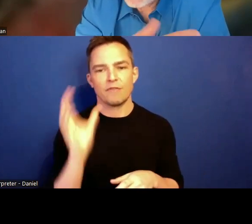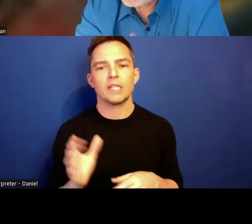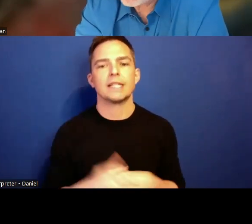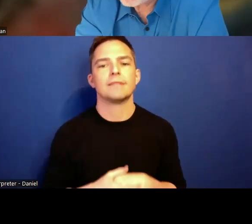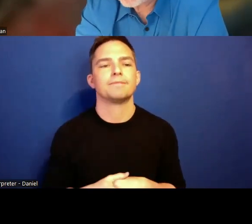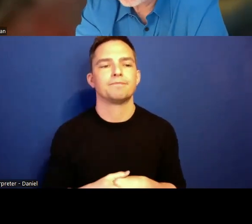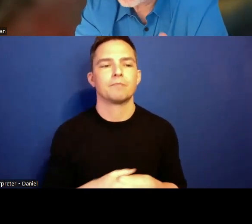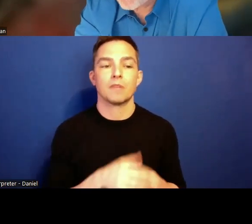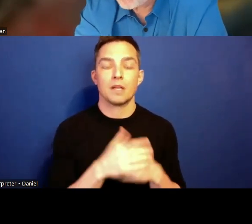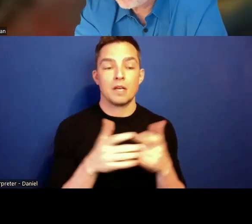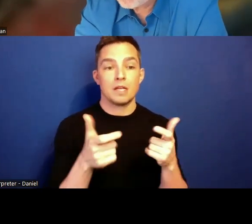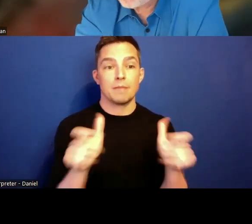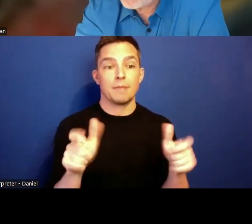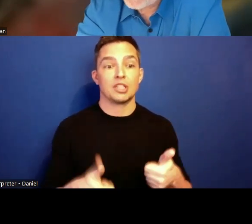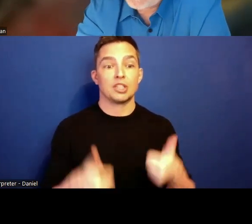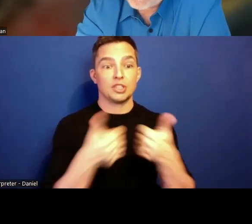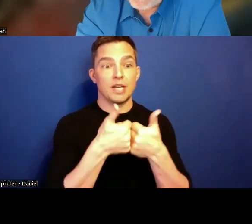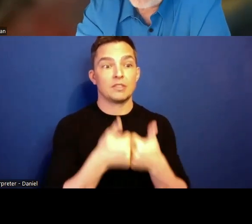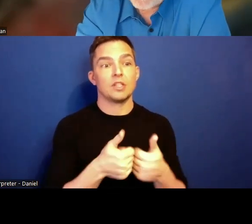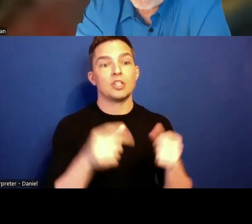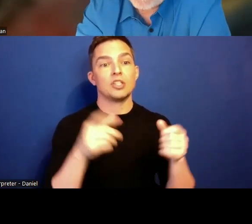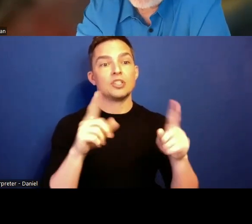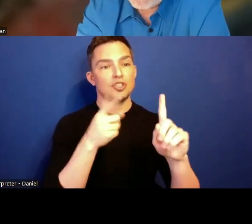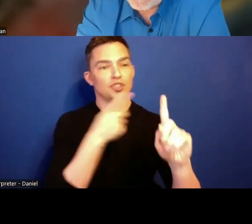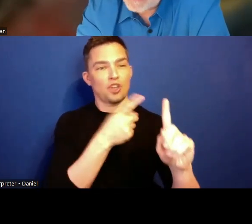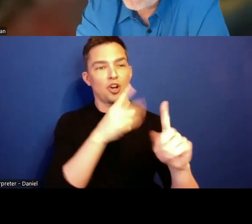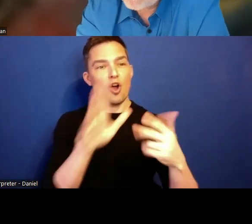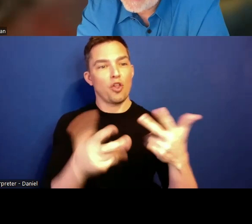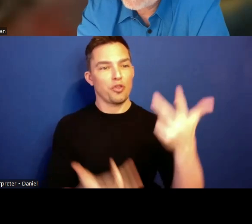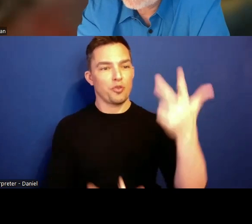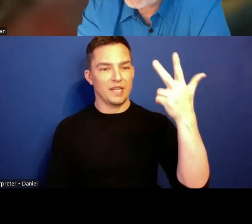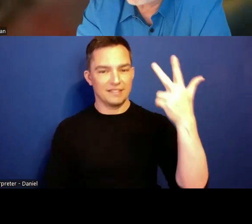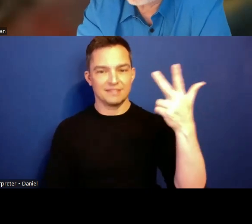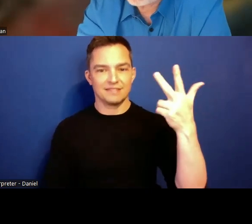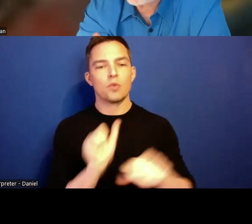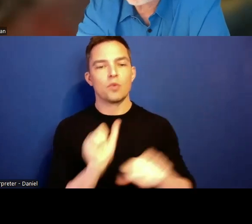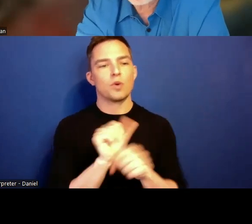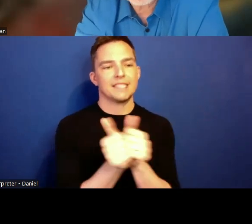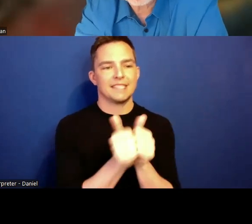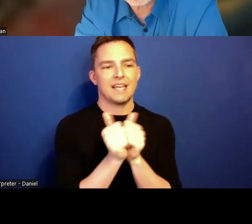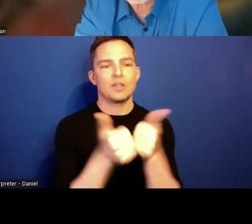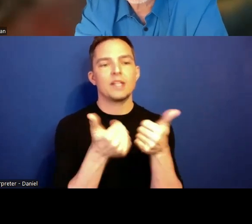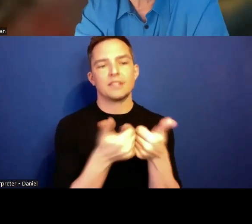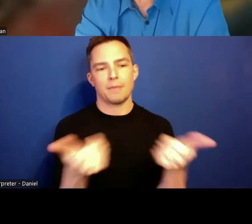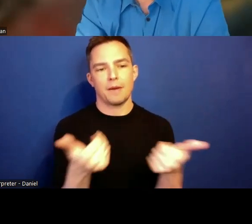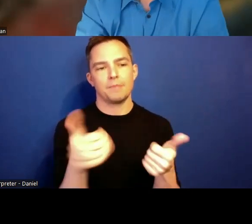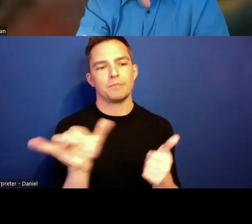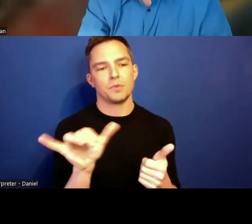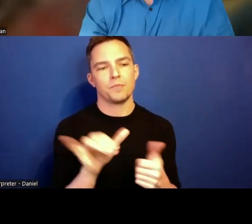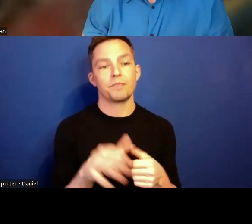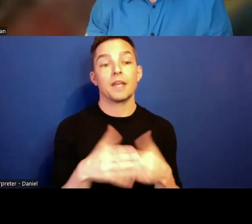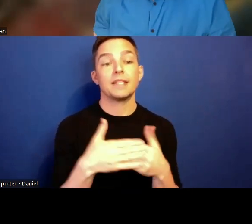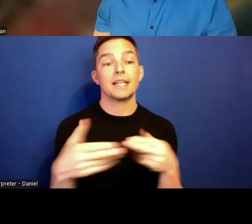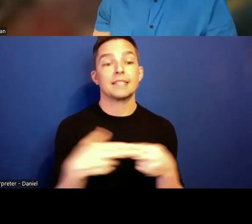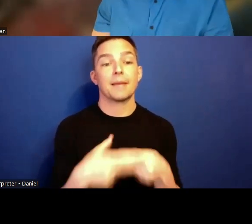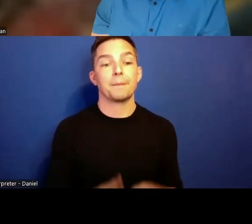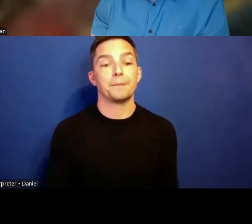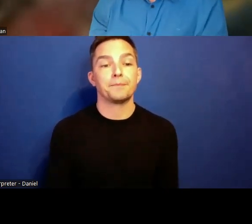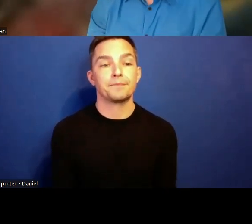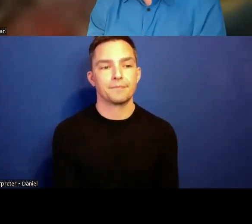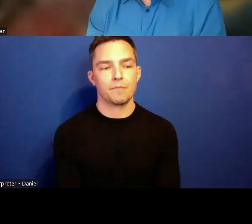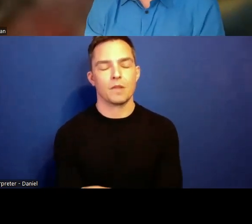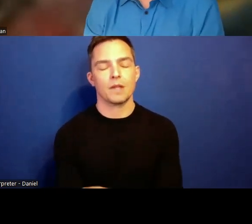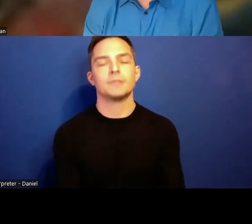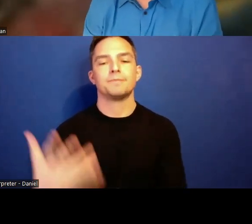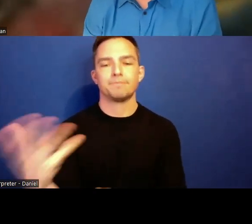The grand challenge targets all three of these areas and works on them together and separately. Please go to the next slide.